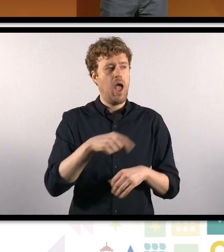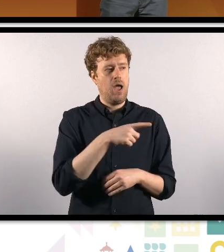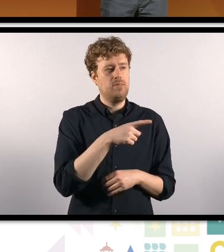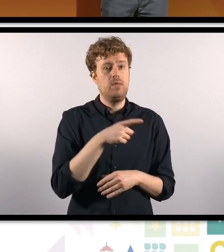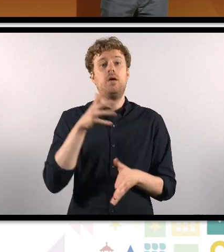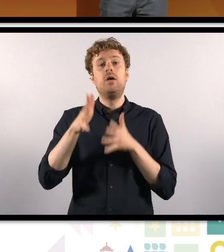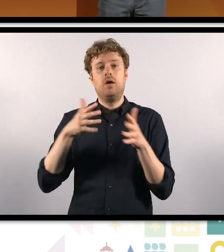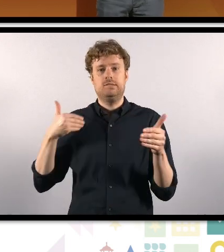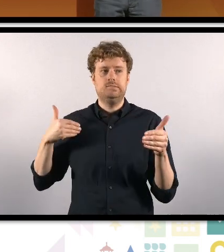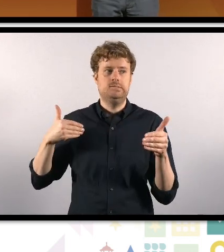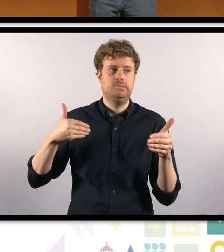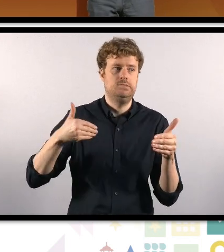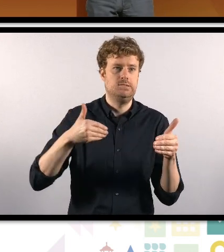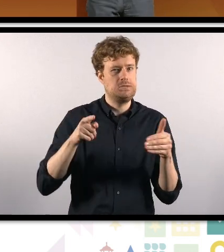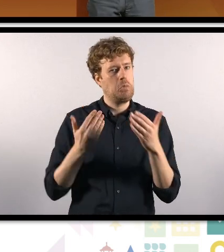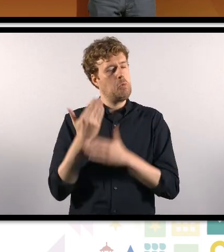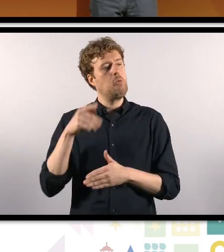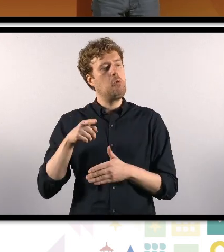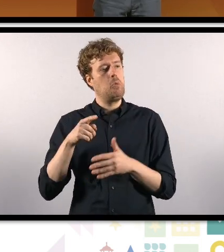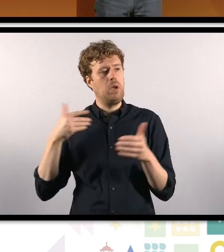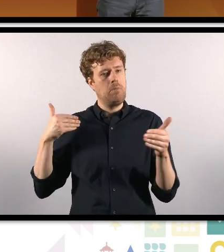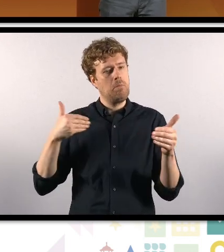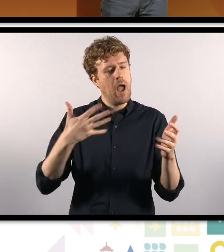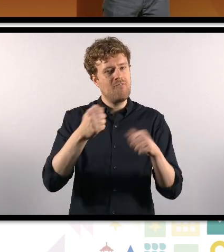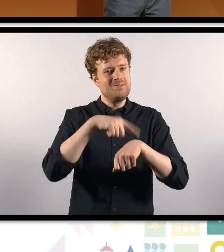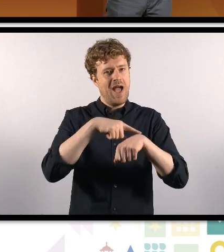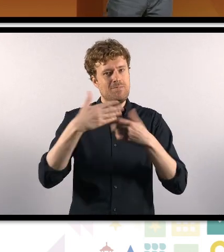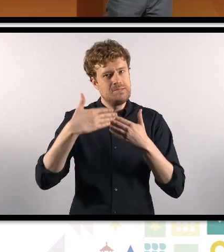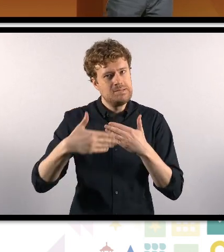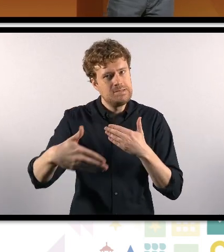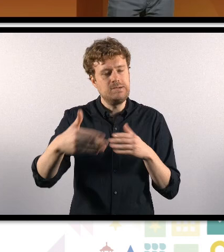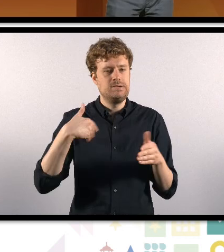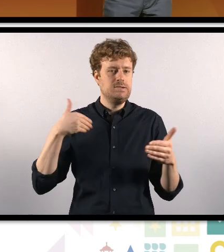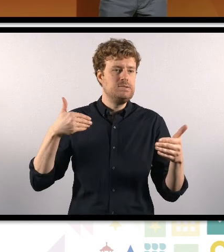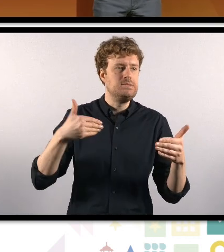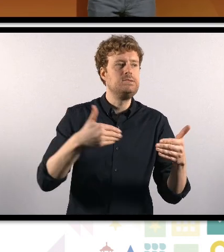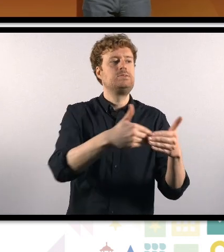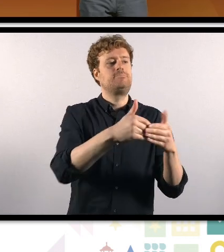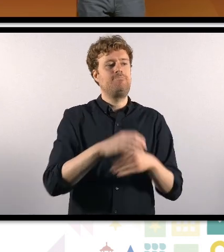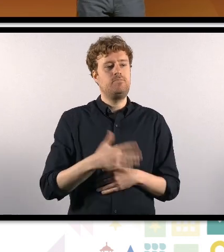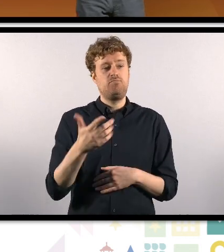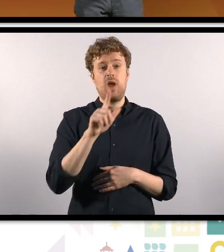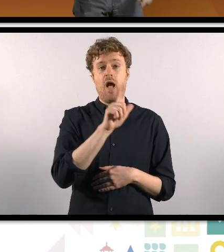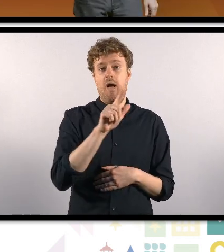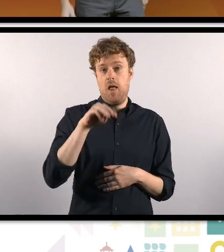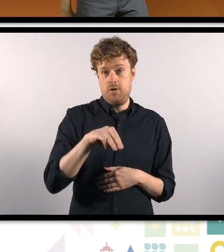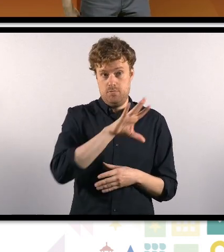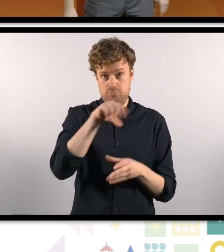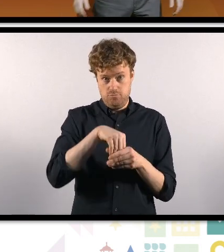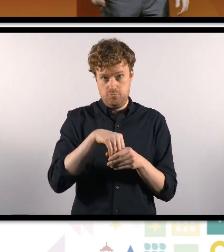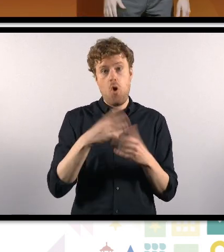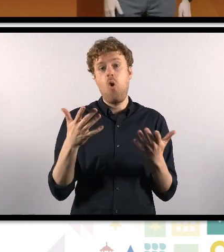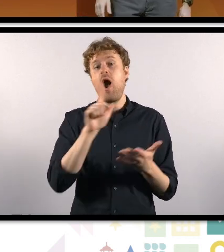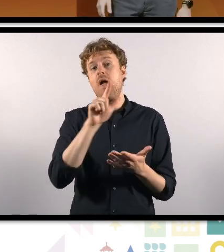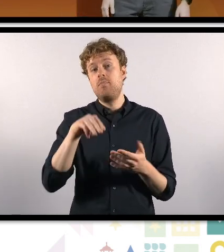get to that point with the query prompts and waiting for that. We can't wait for that when we're doing sign language things, so it's a